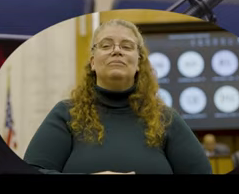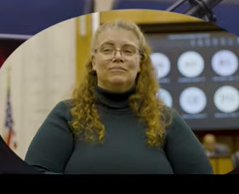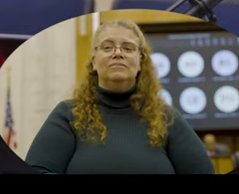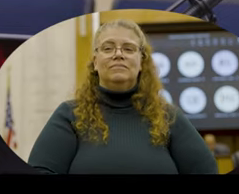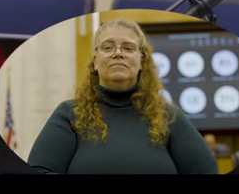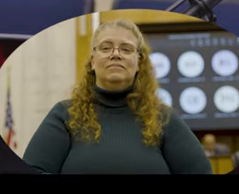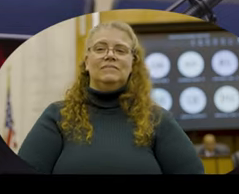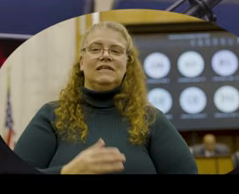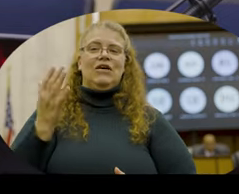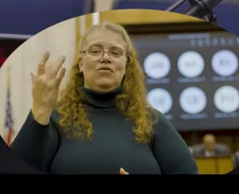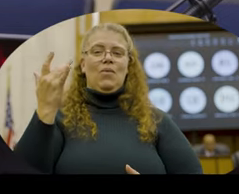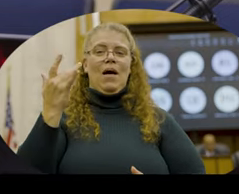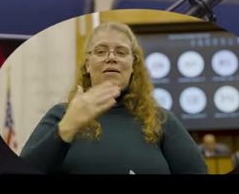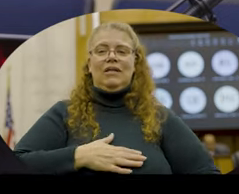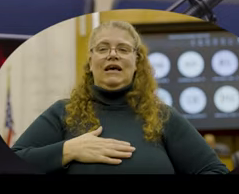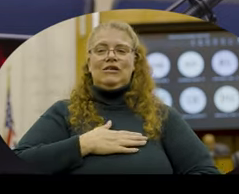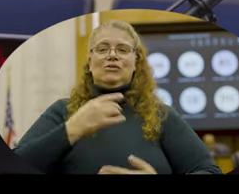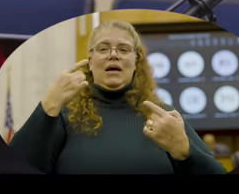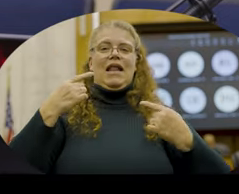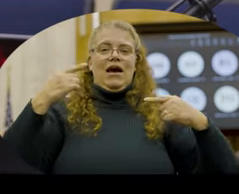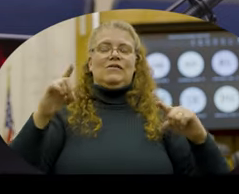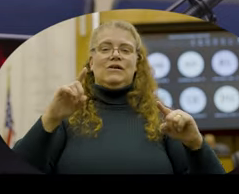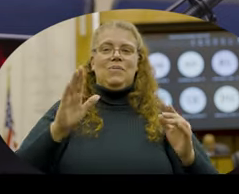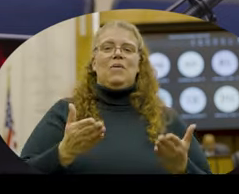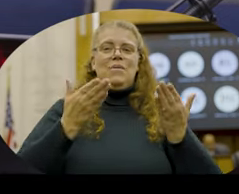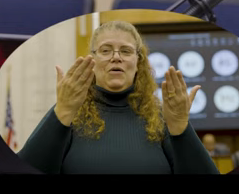That must have been Chris Froelke, I guess, who did that clapping. I don't know.